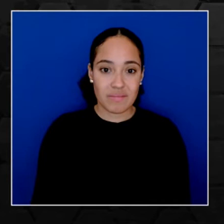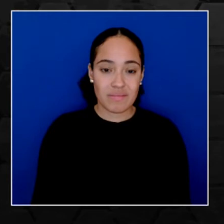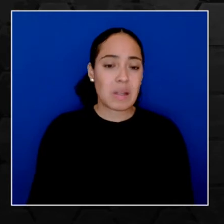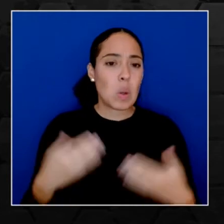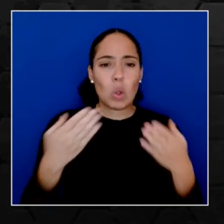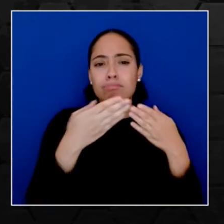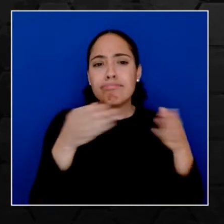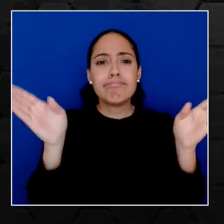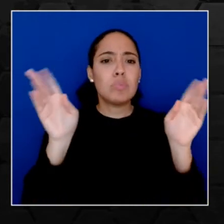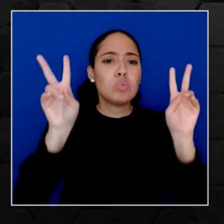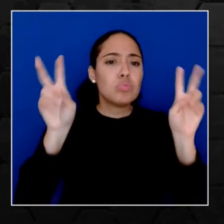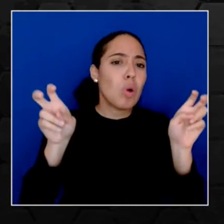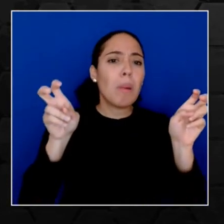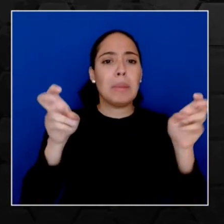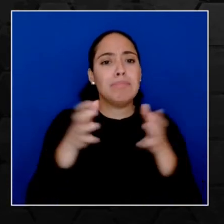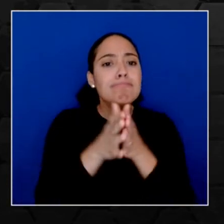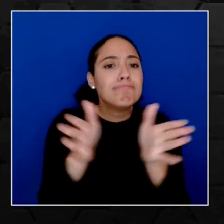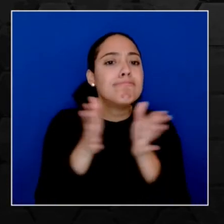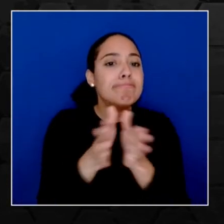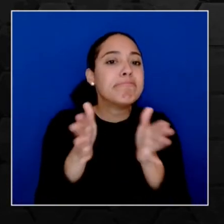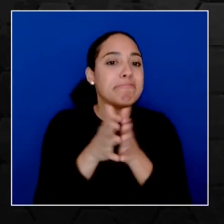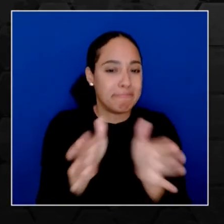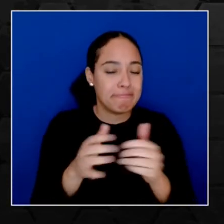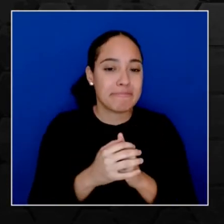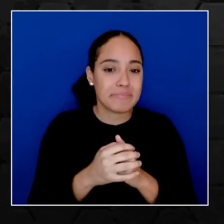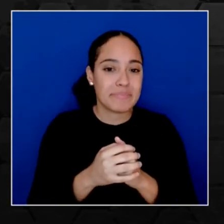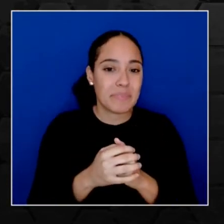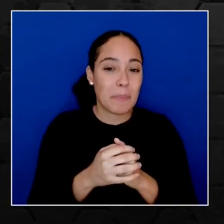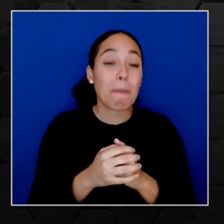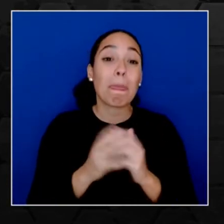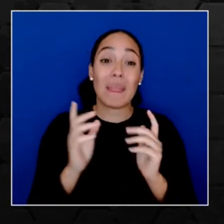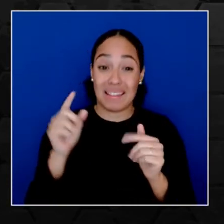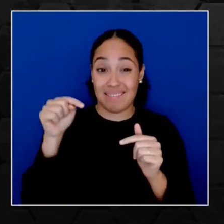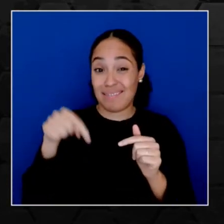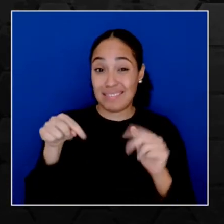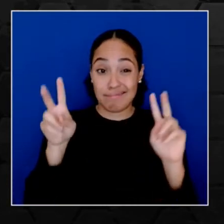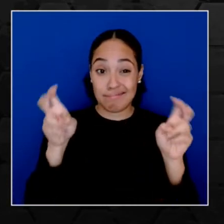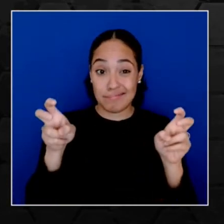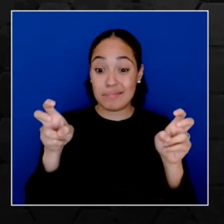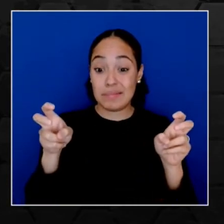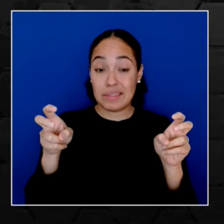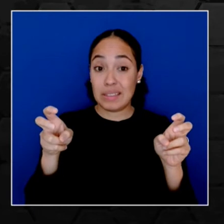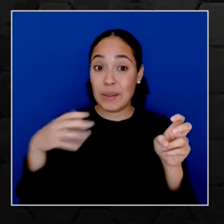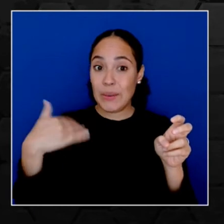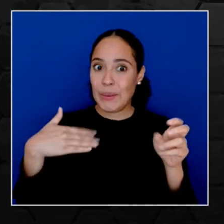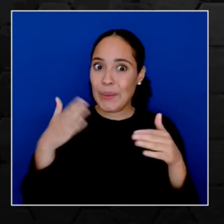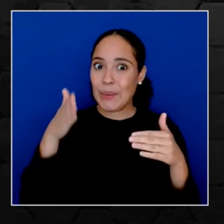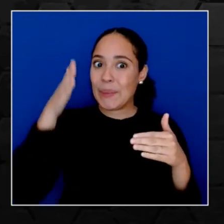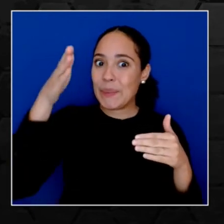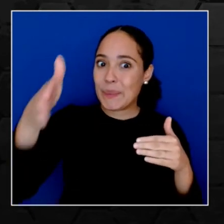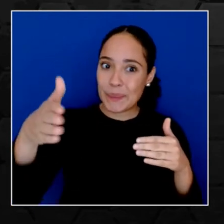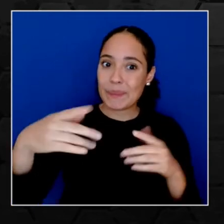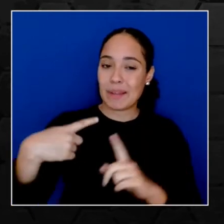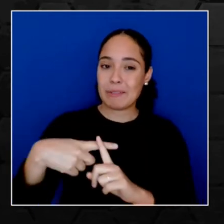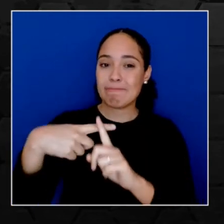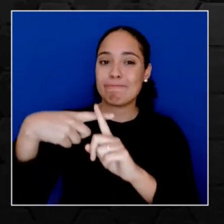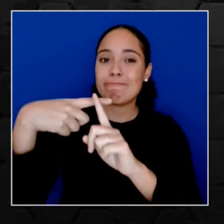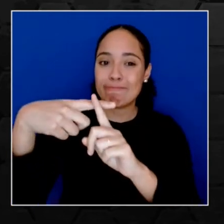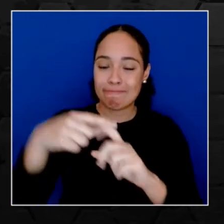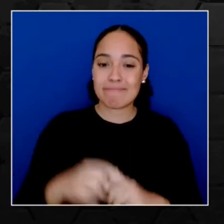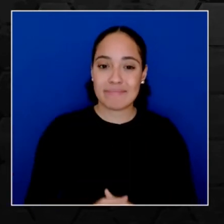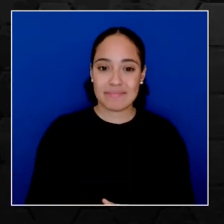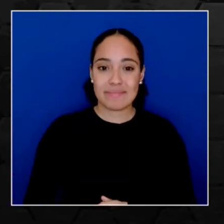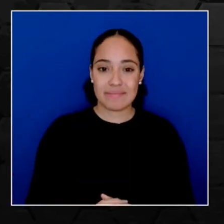still under study. And as I said, this field is way more vast than one could imagine. New forms of biometrics